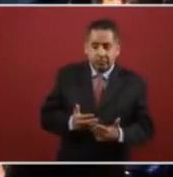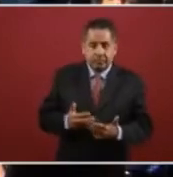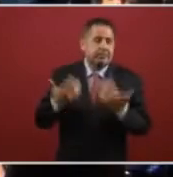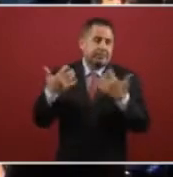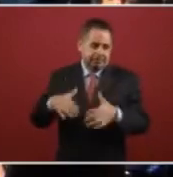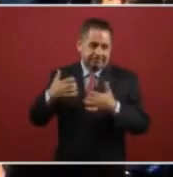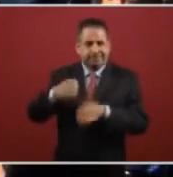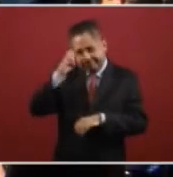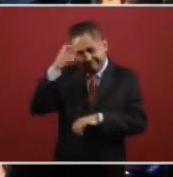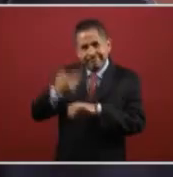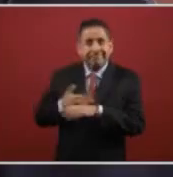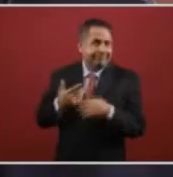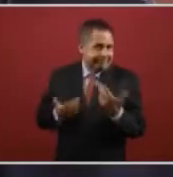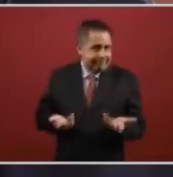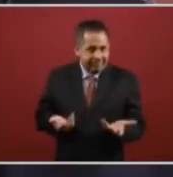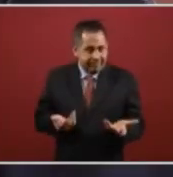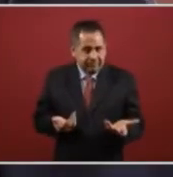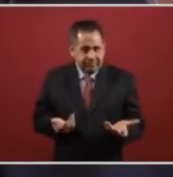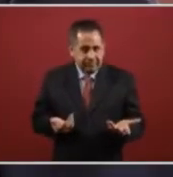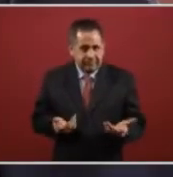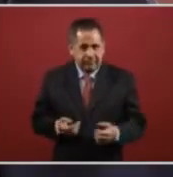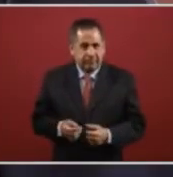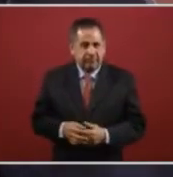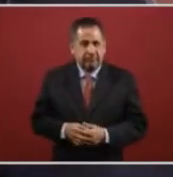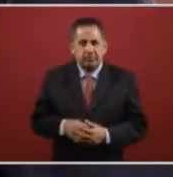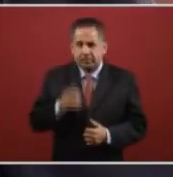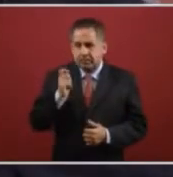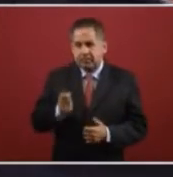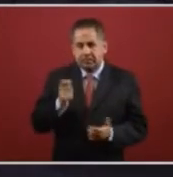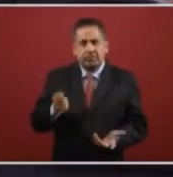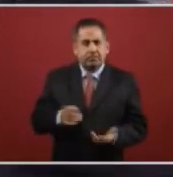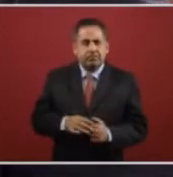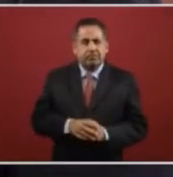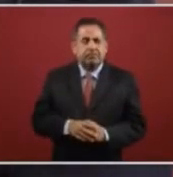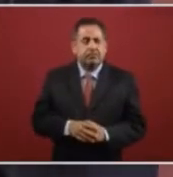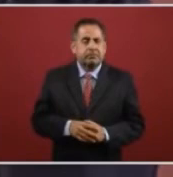electric energy from foreign places.